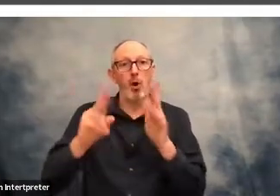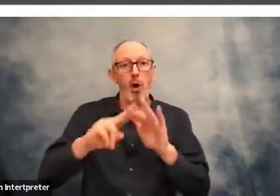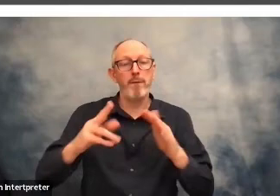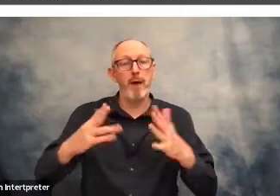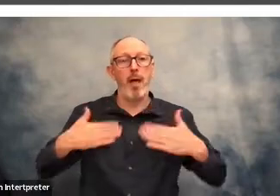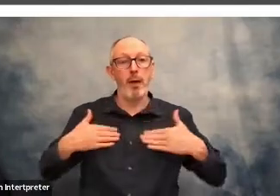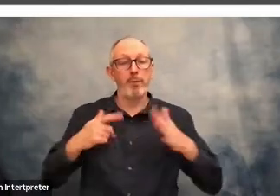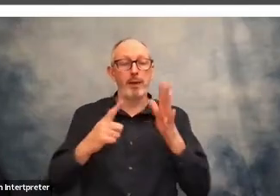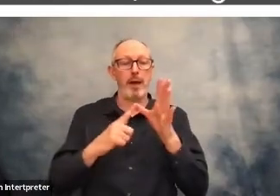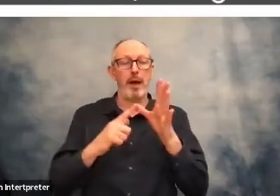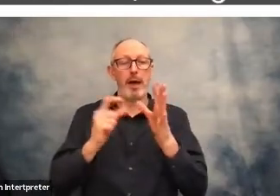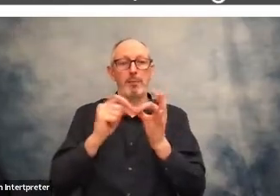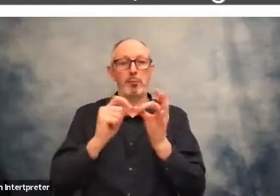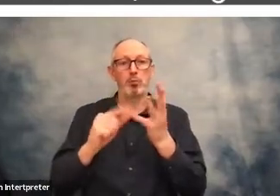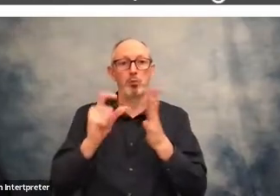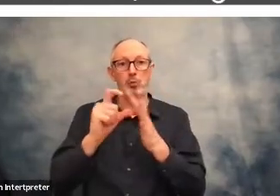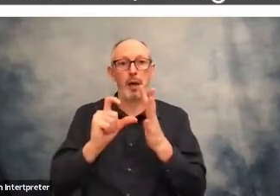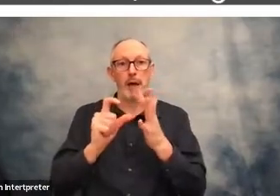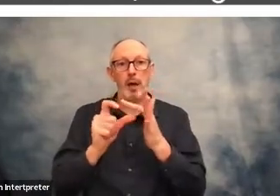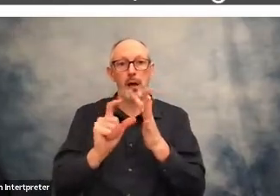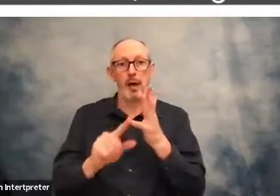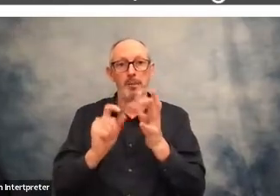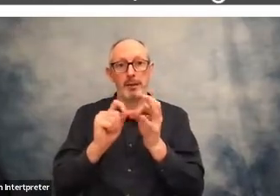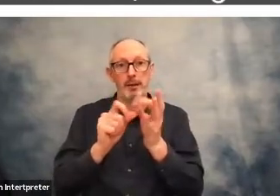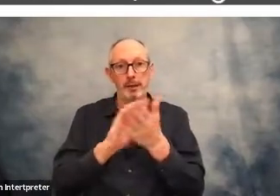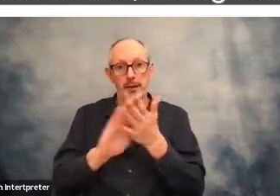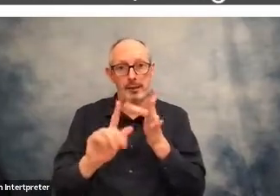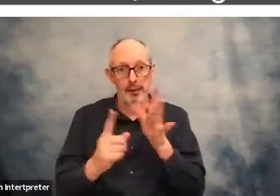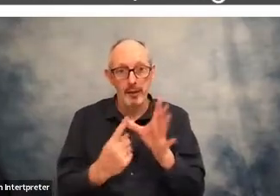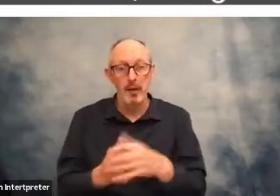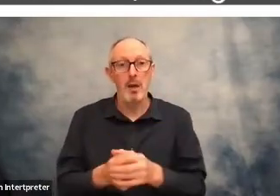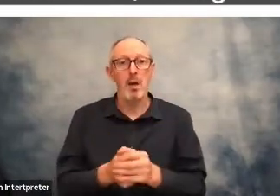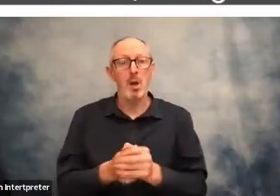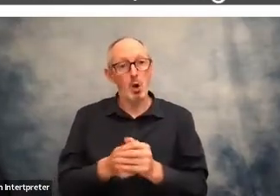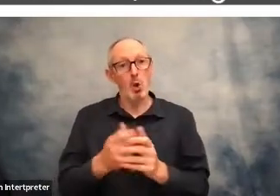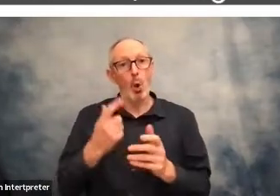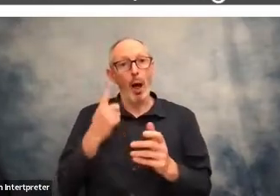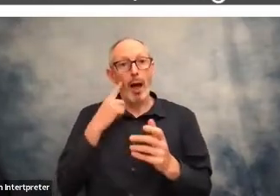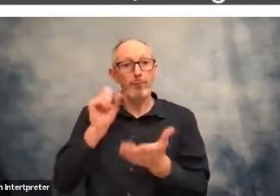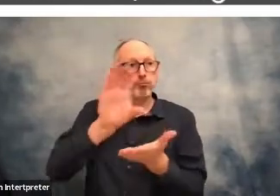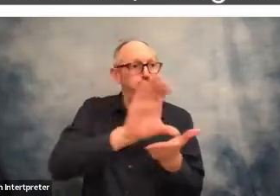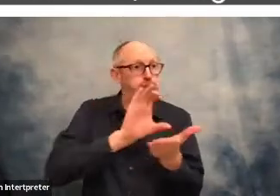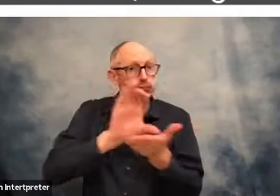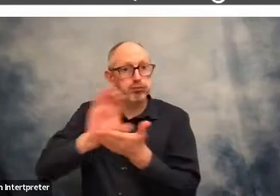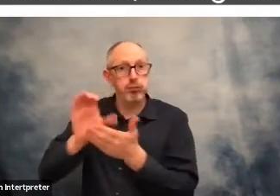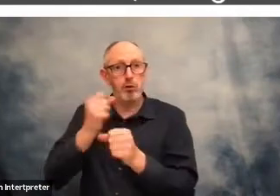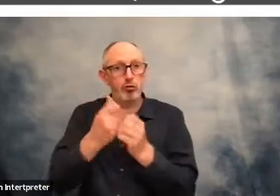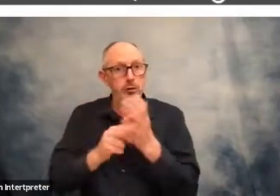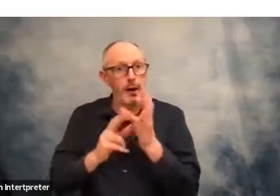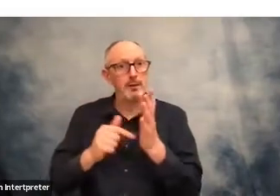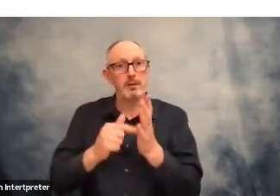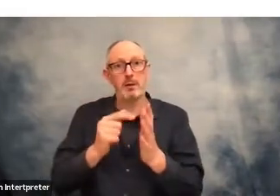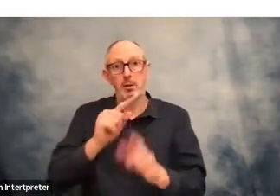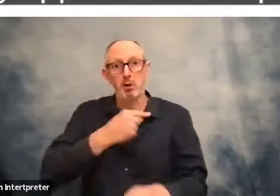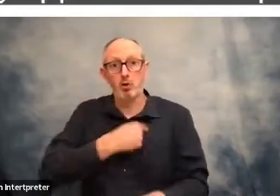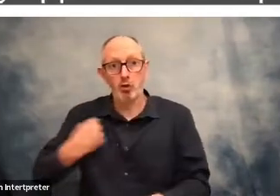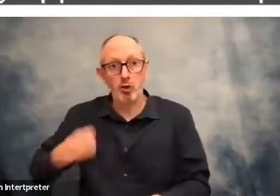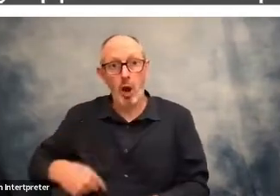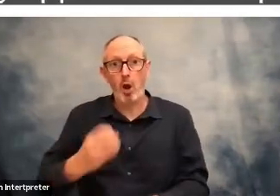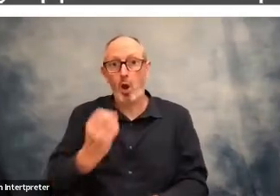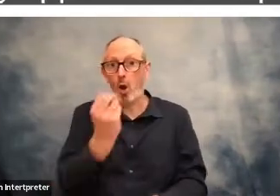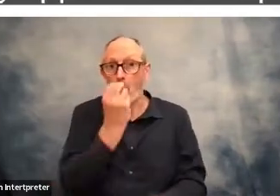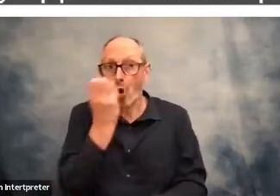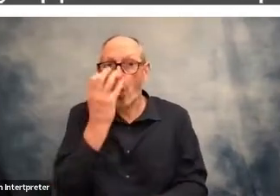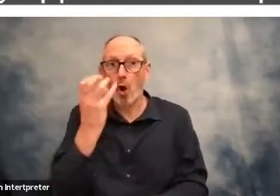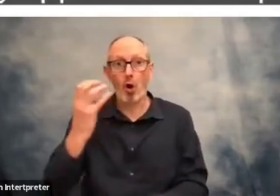more than $2 million in non-dilutive funding through grants and strategic partnerships across China, Hong Kong, and Korea. We are raising a